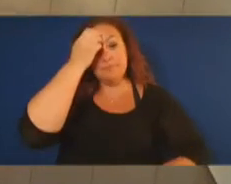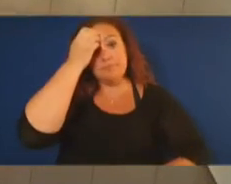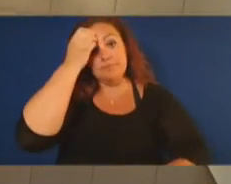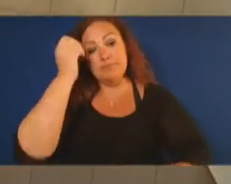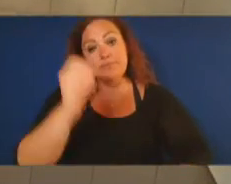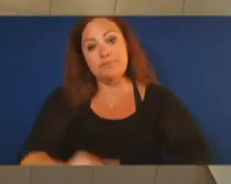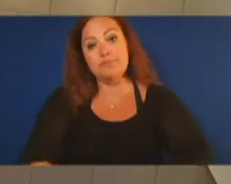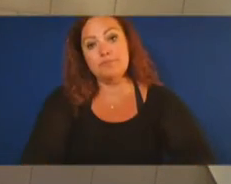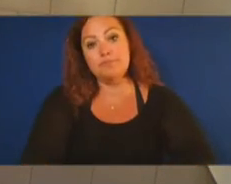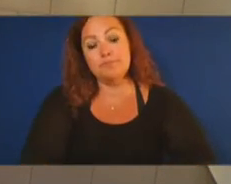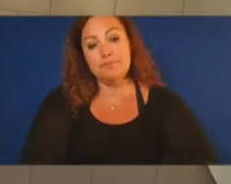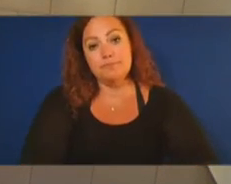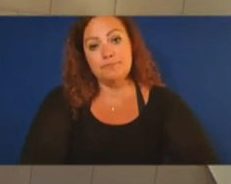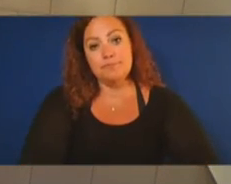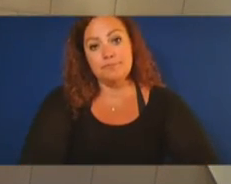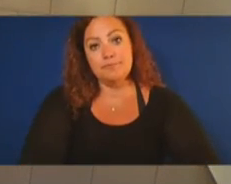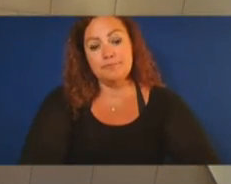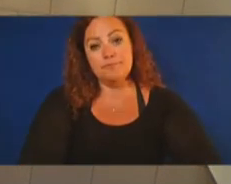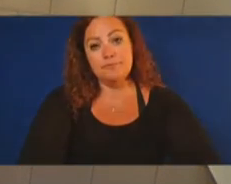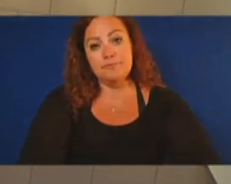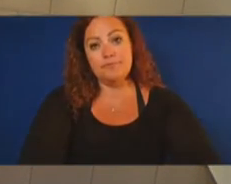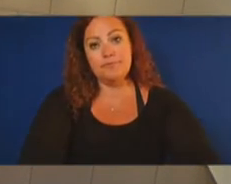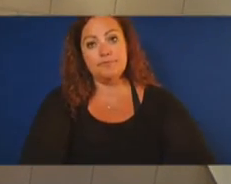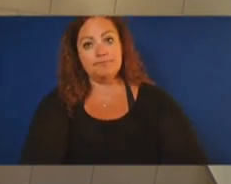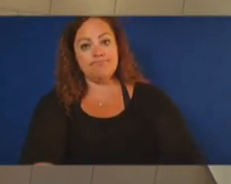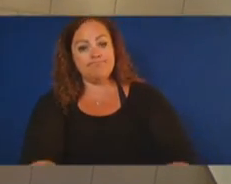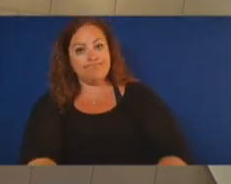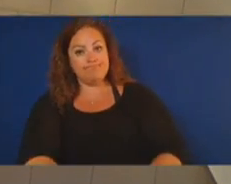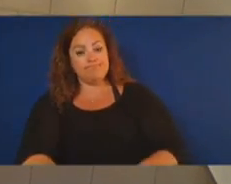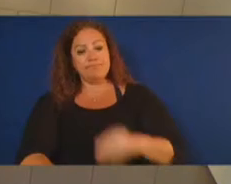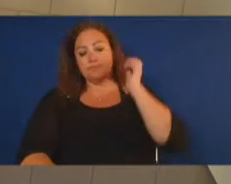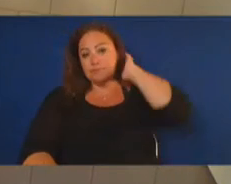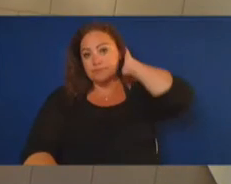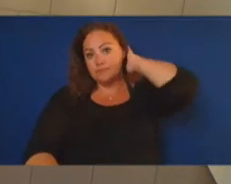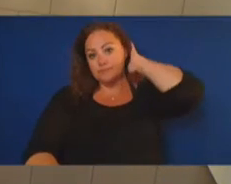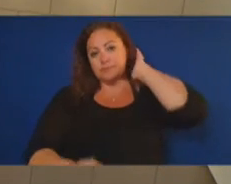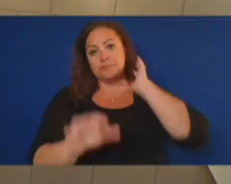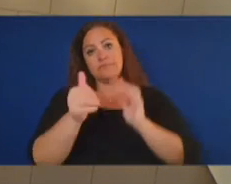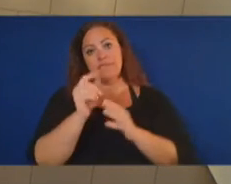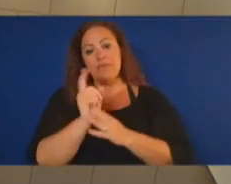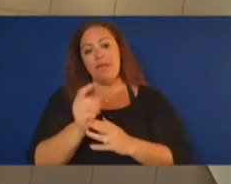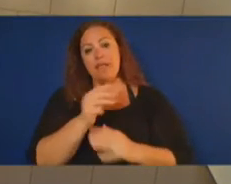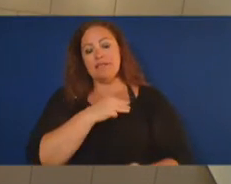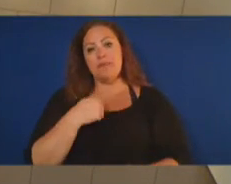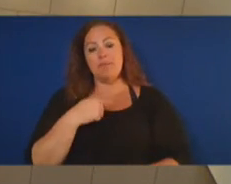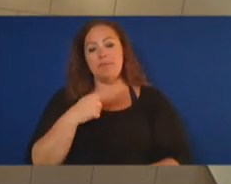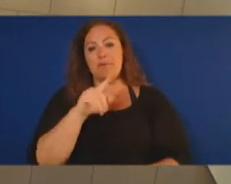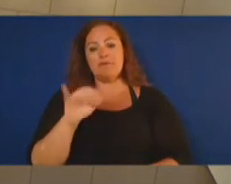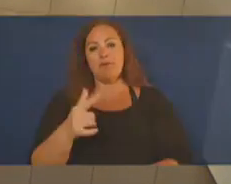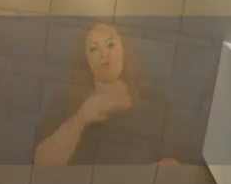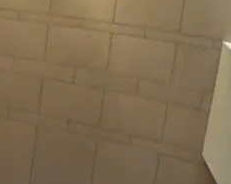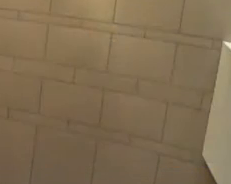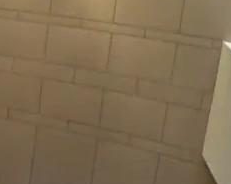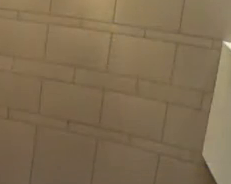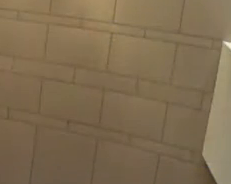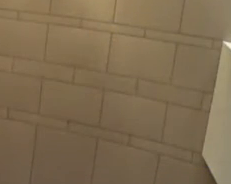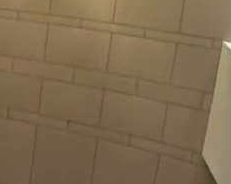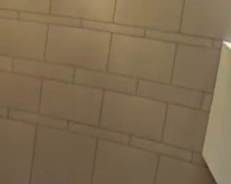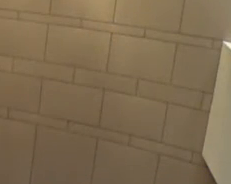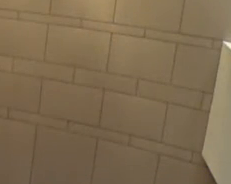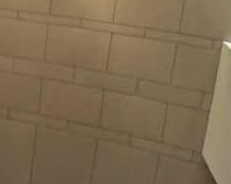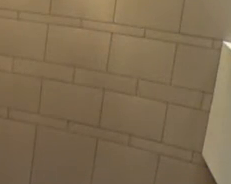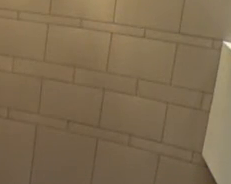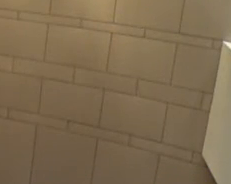thank you Mr McAn you have 10 minutes uh good evening mayor prot members of council members of zoning committee Keith mcain with morvin Allen we're